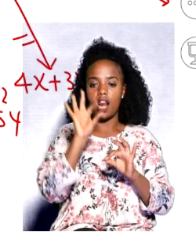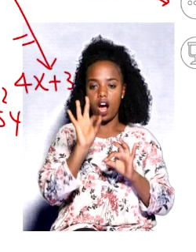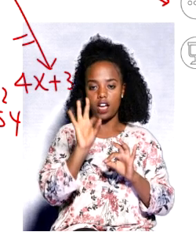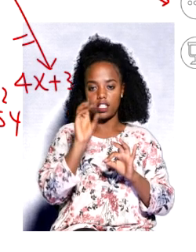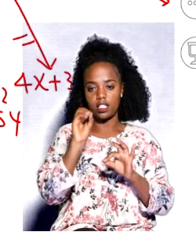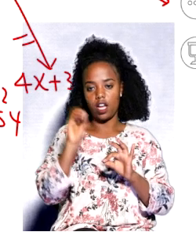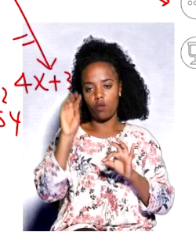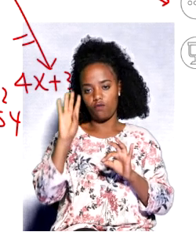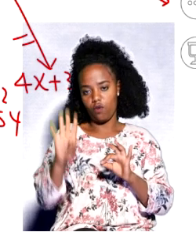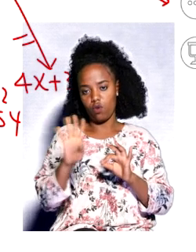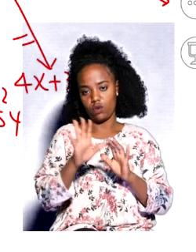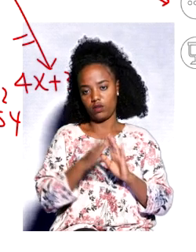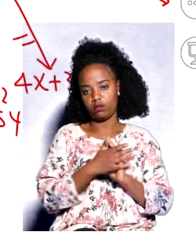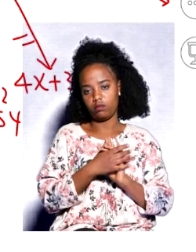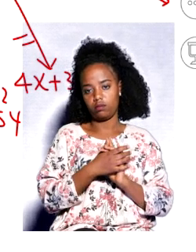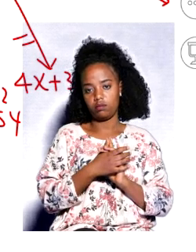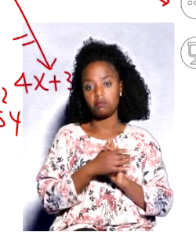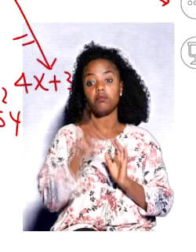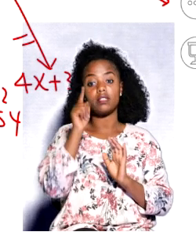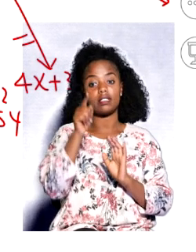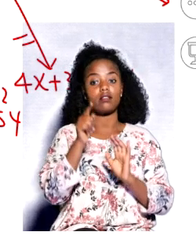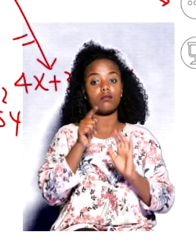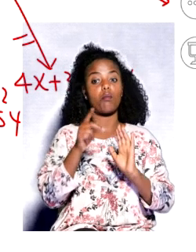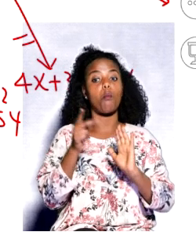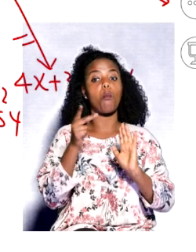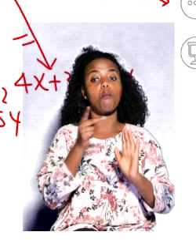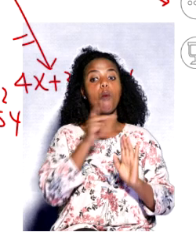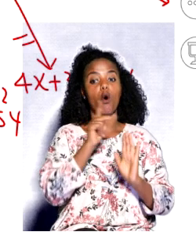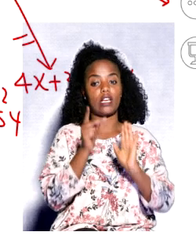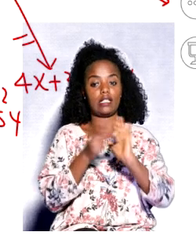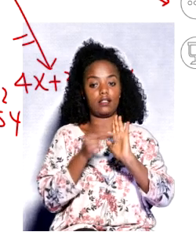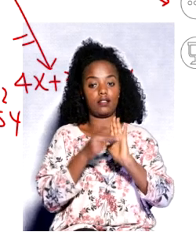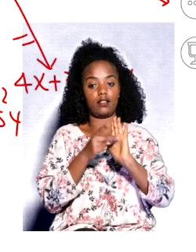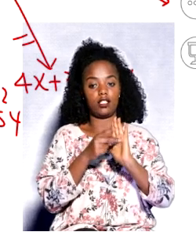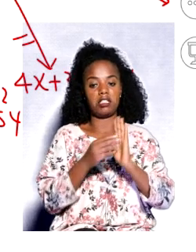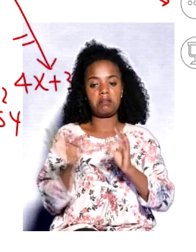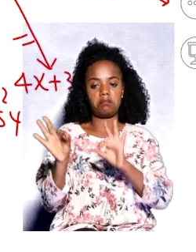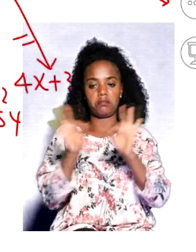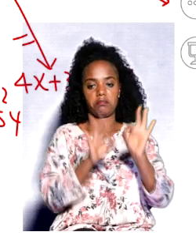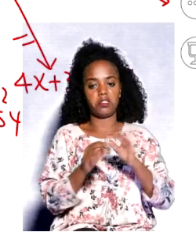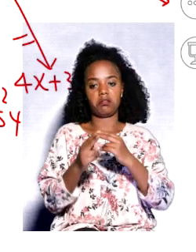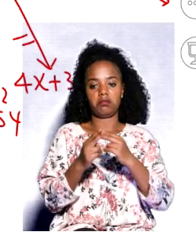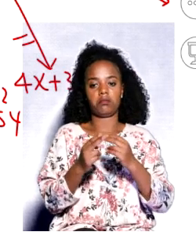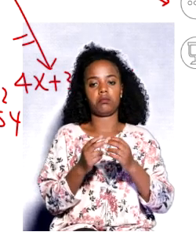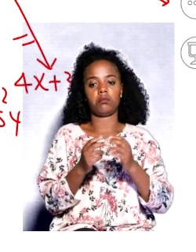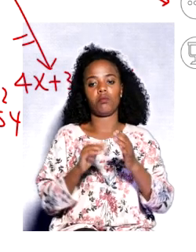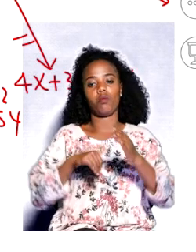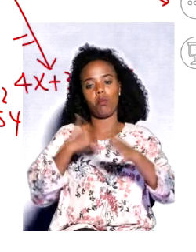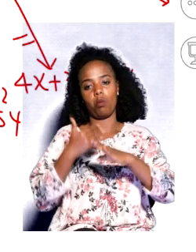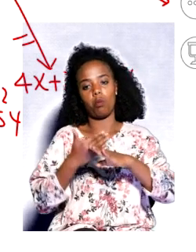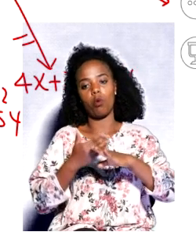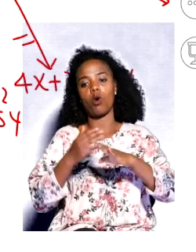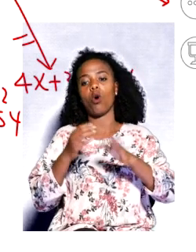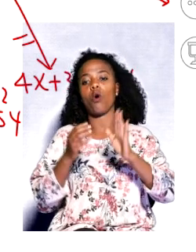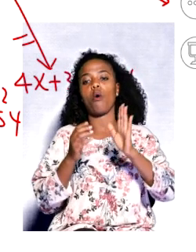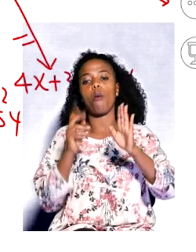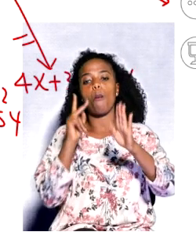1904 for this corner point. And for corner point 2,